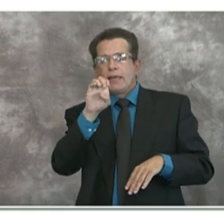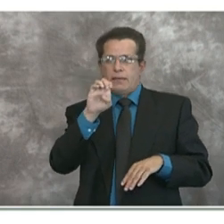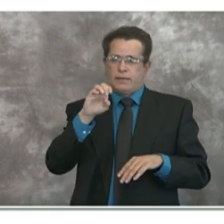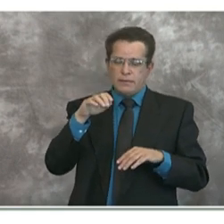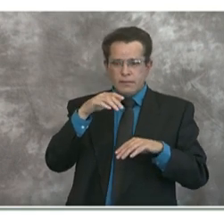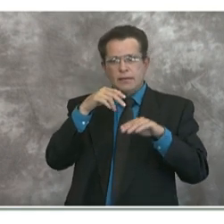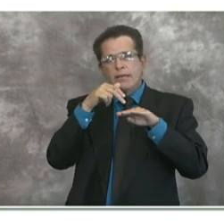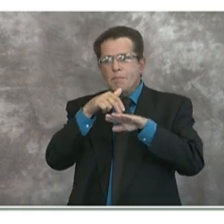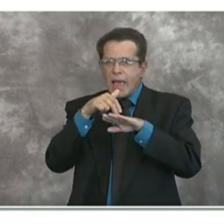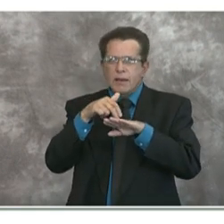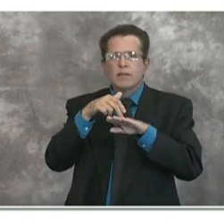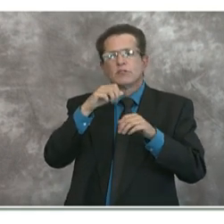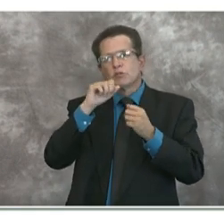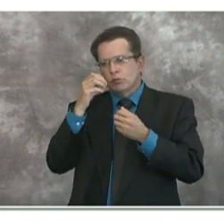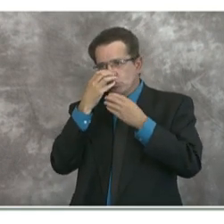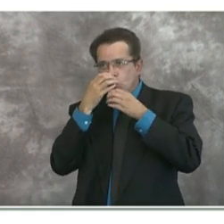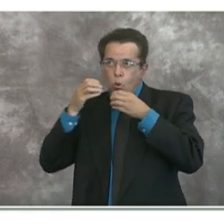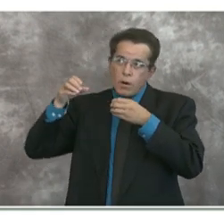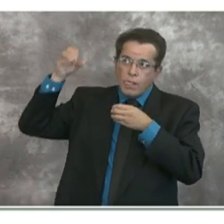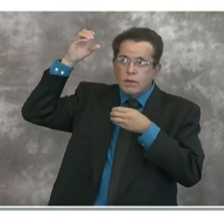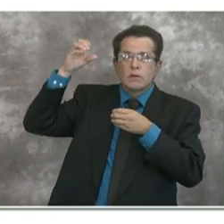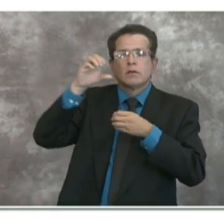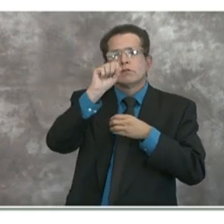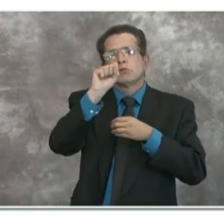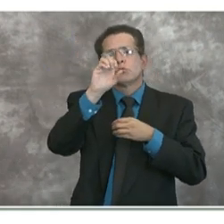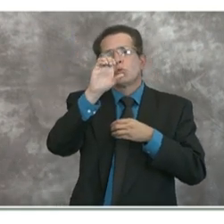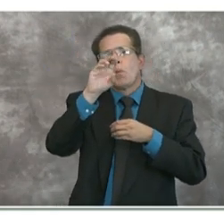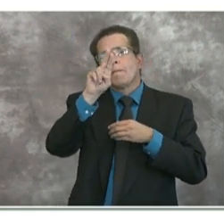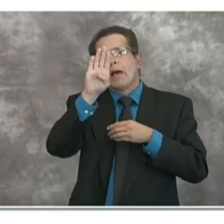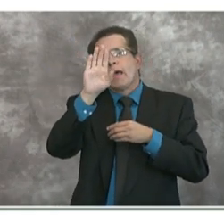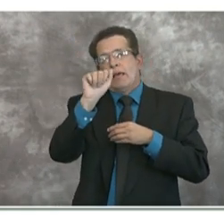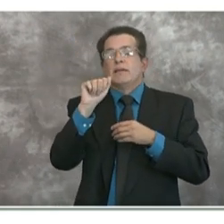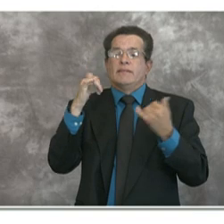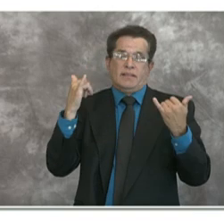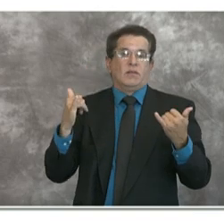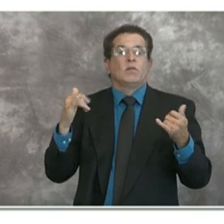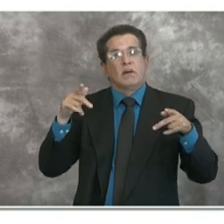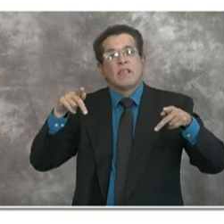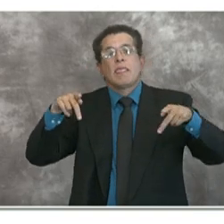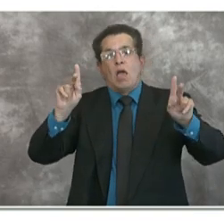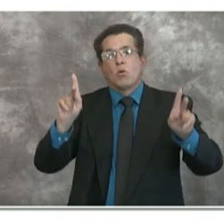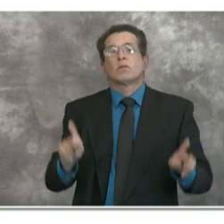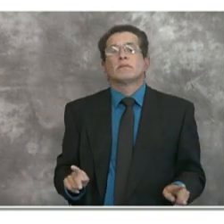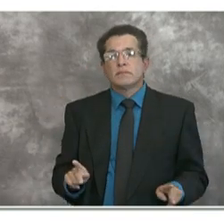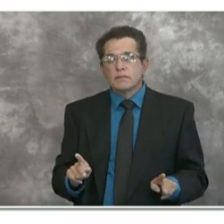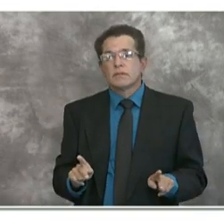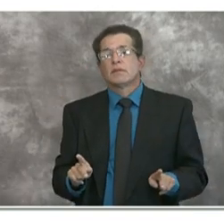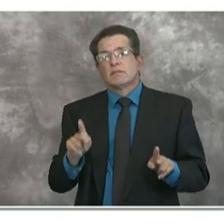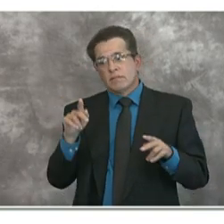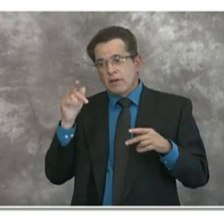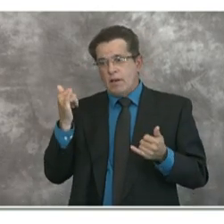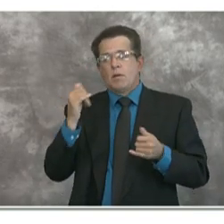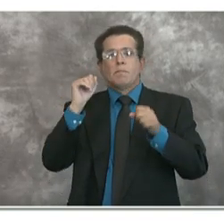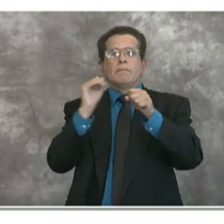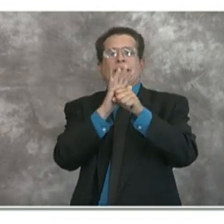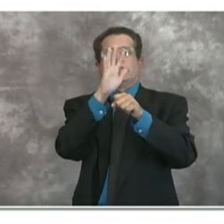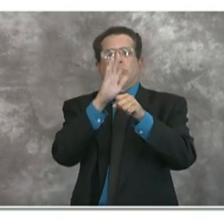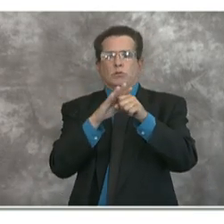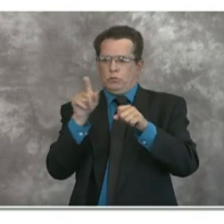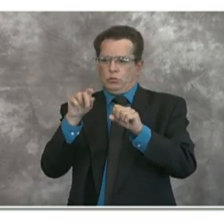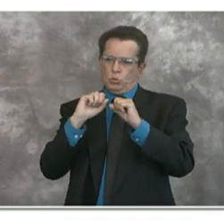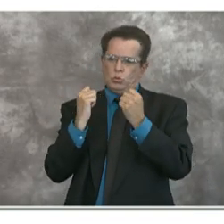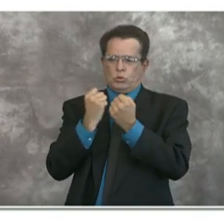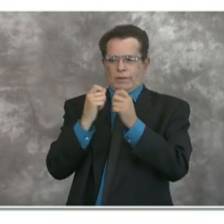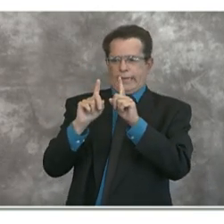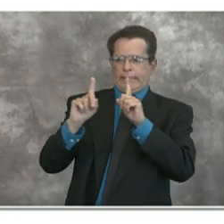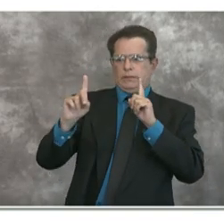paddle boarding, kayaking, snorkeling, and scuba diving are explicitly allowed in the order. Beaches where social distancing